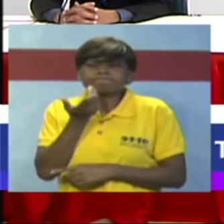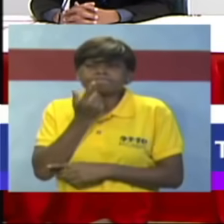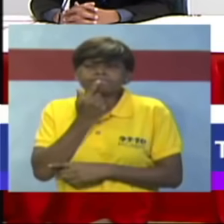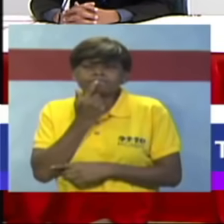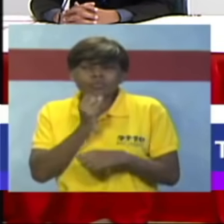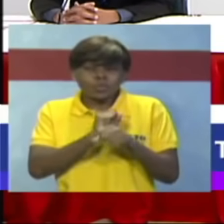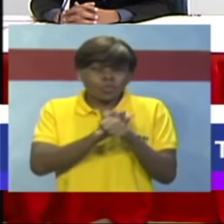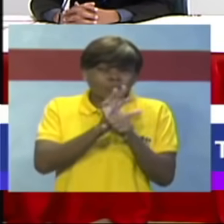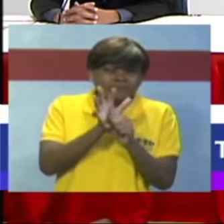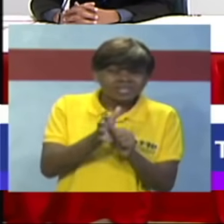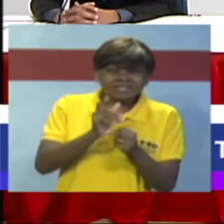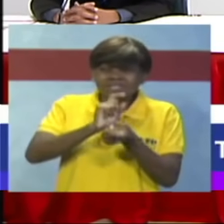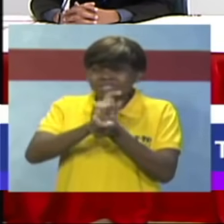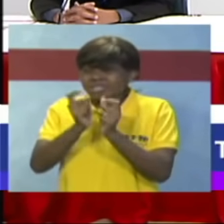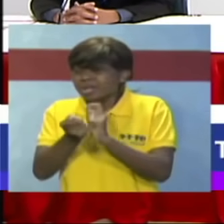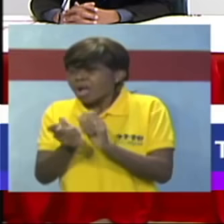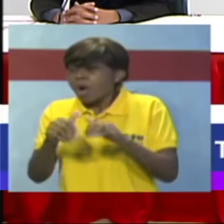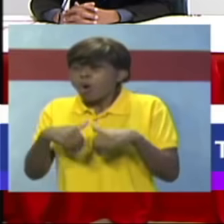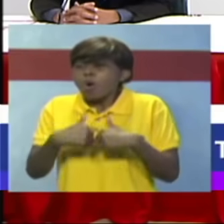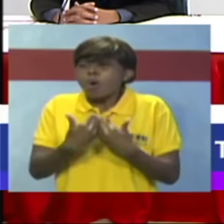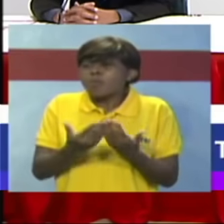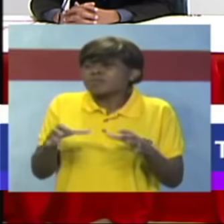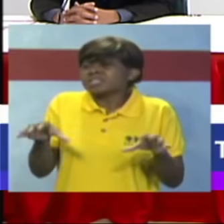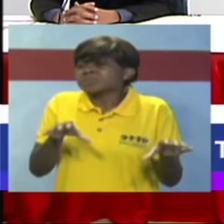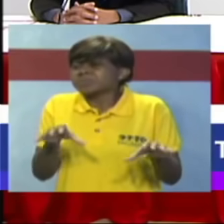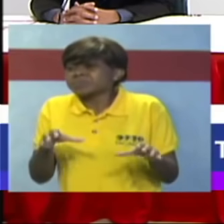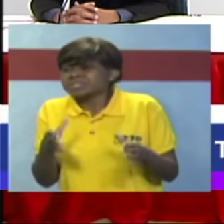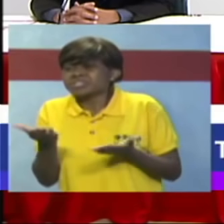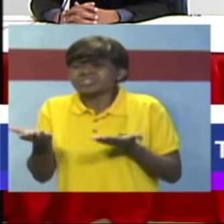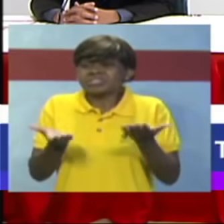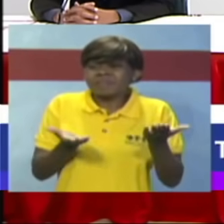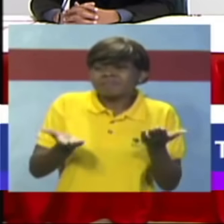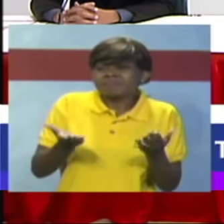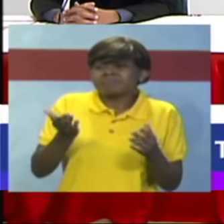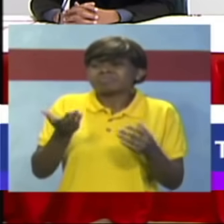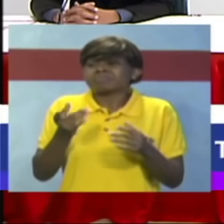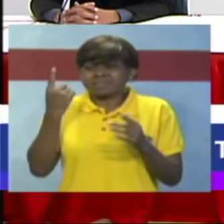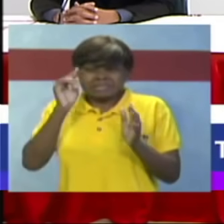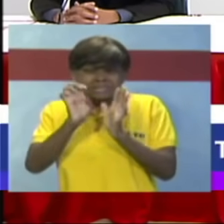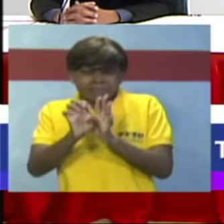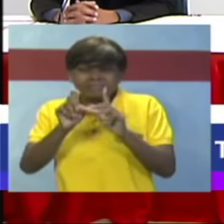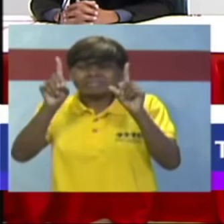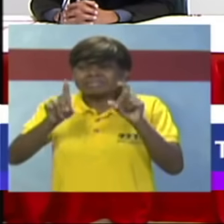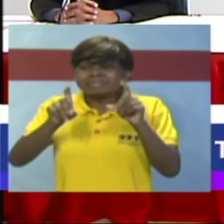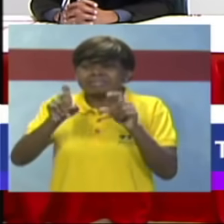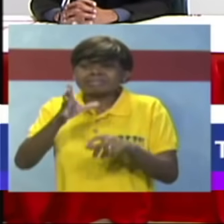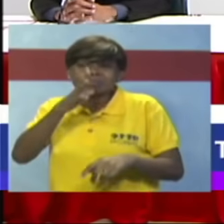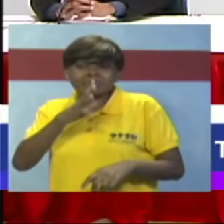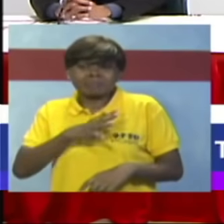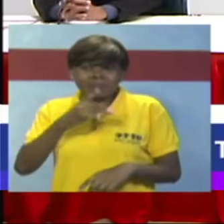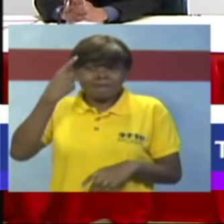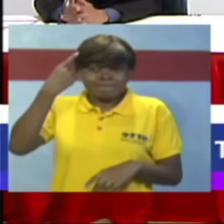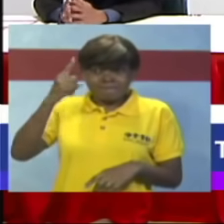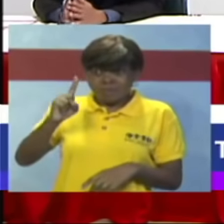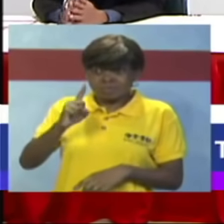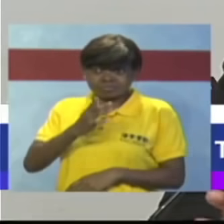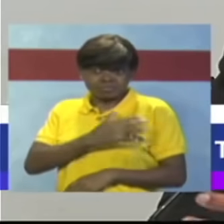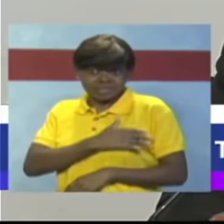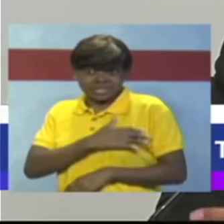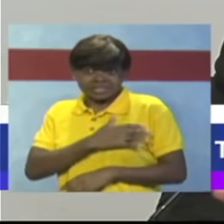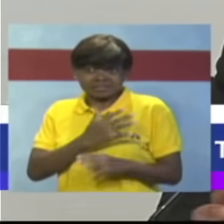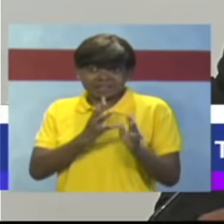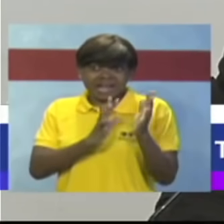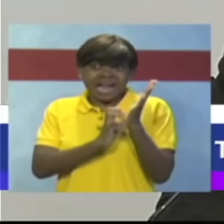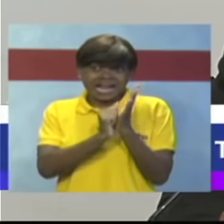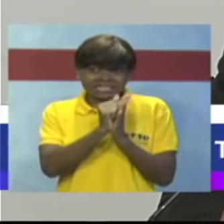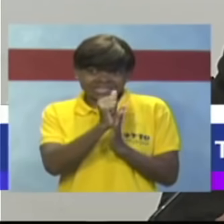that affected or impacted the screening process for women with breast cancer or testing for